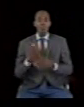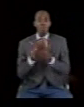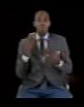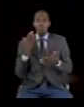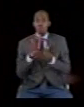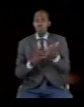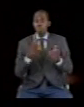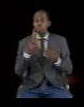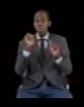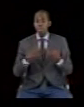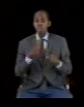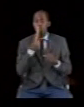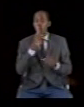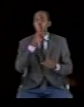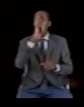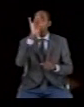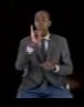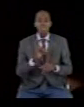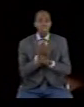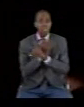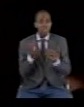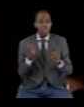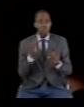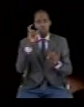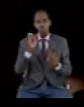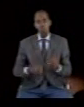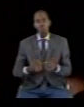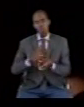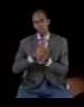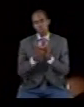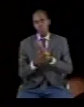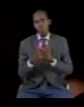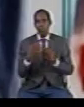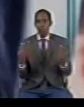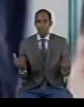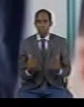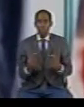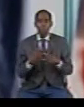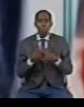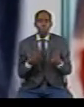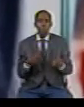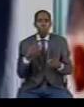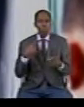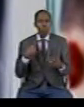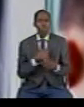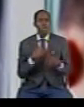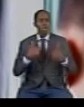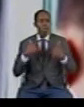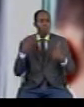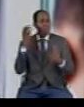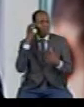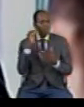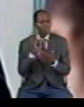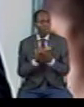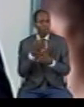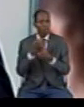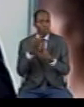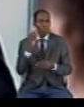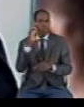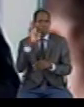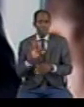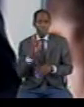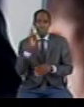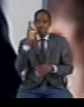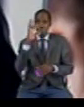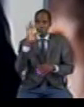truly be saved, he must repent of sin. But you must hear that from the preacher. The preacher must tell